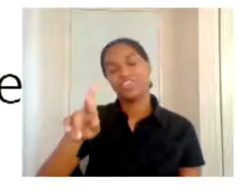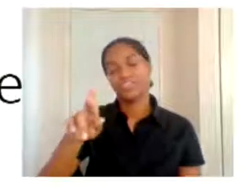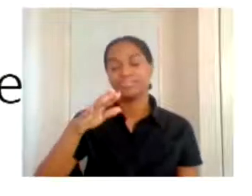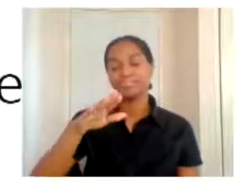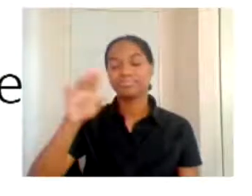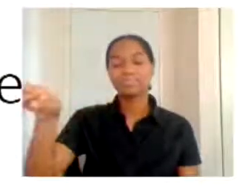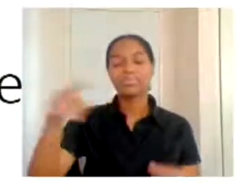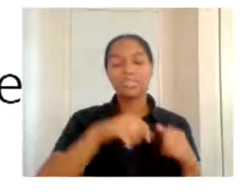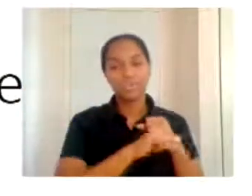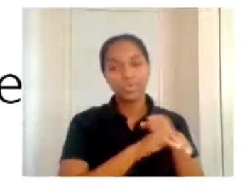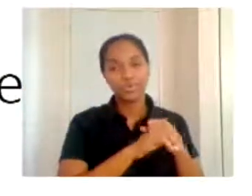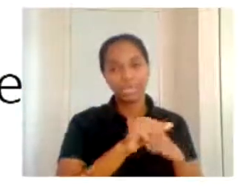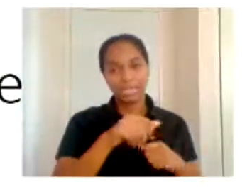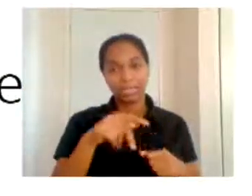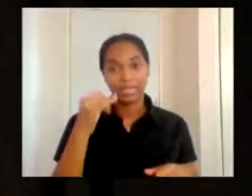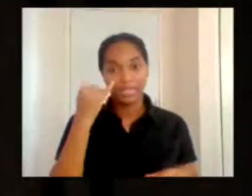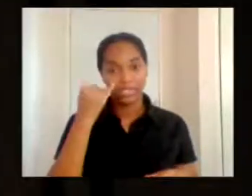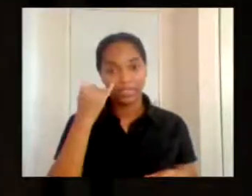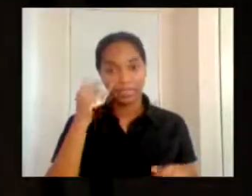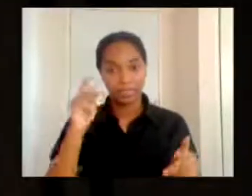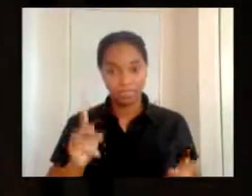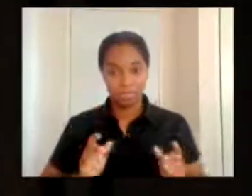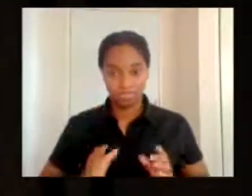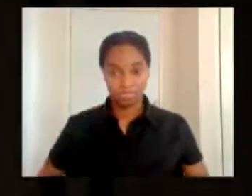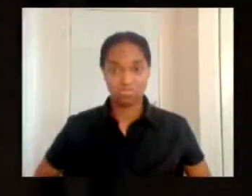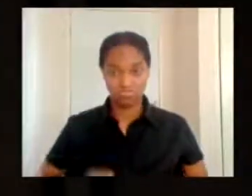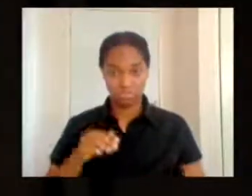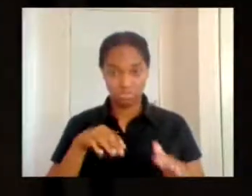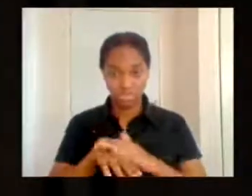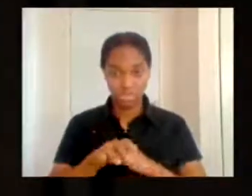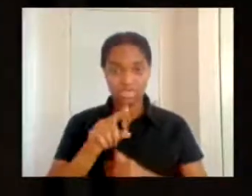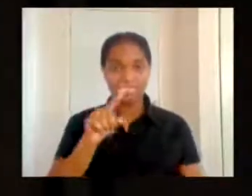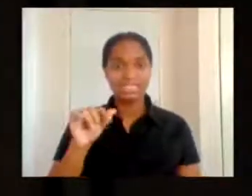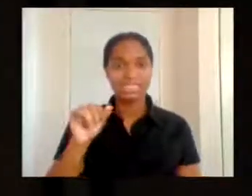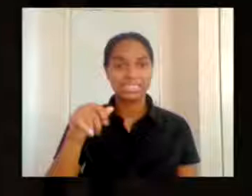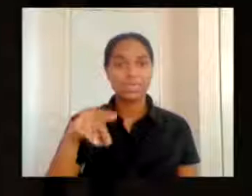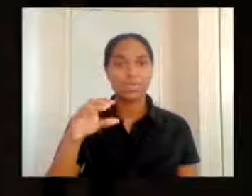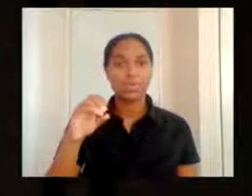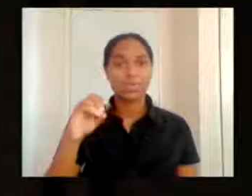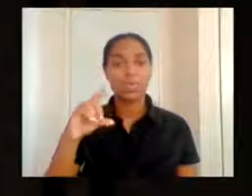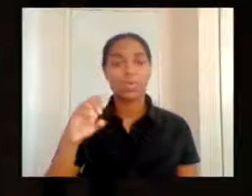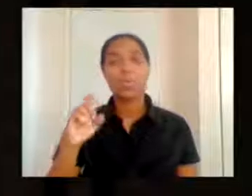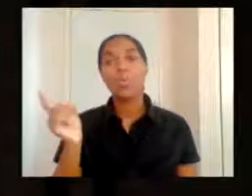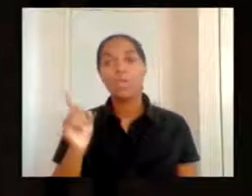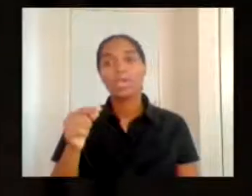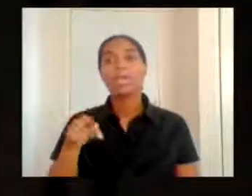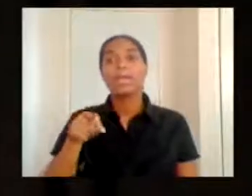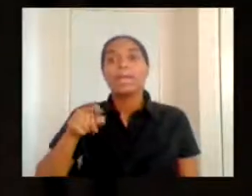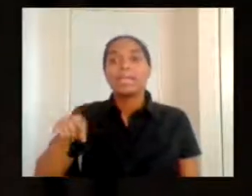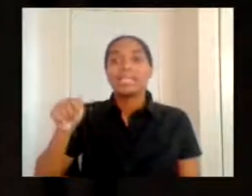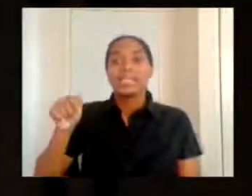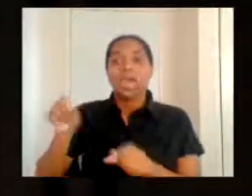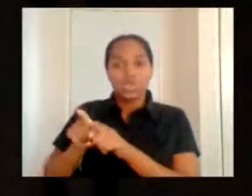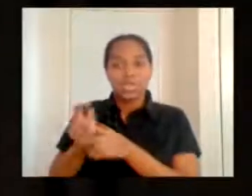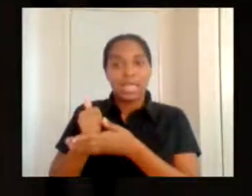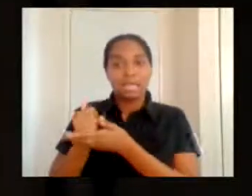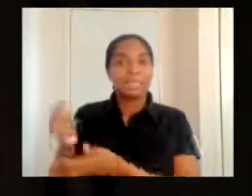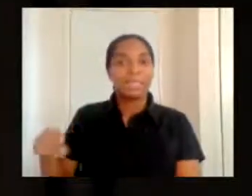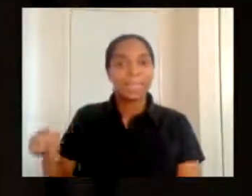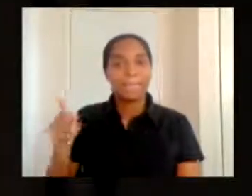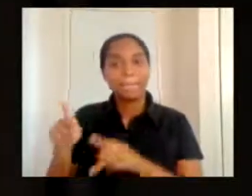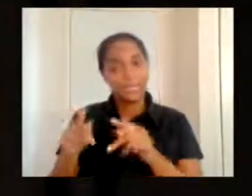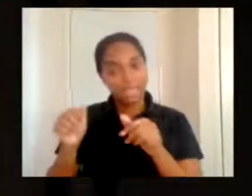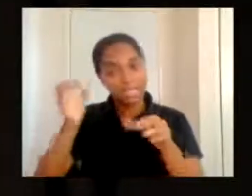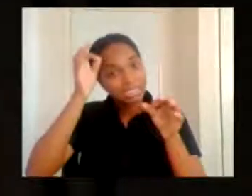application, if the user entered the zip code where it is, it can also help narrow down so people can actually decide